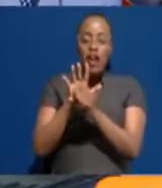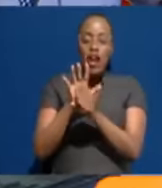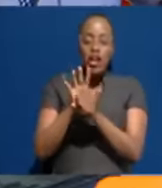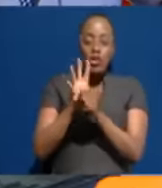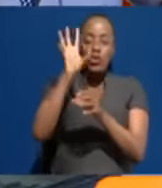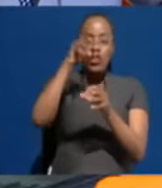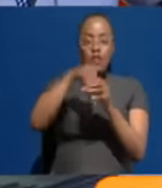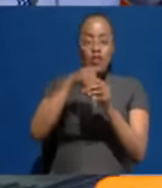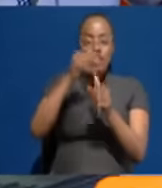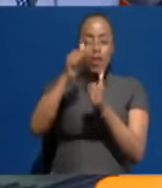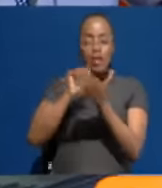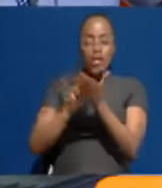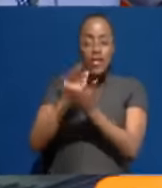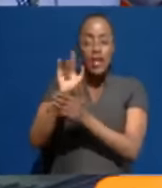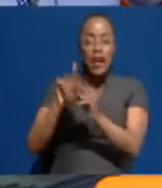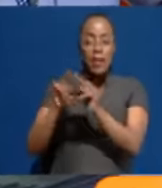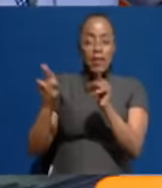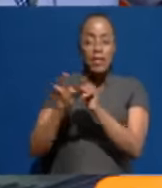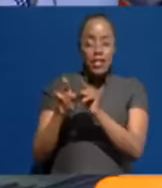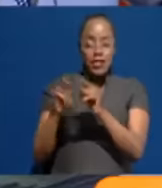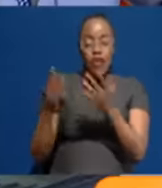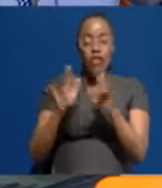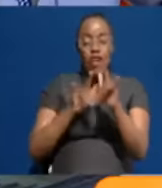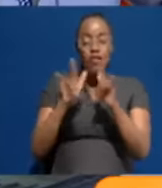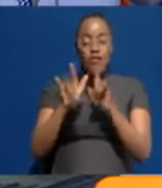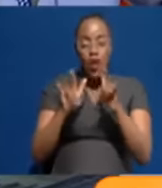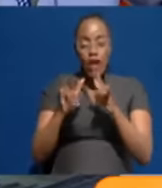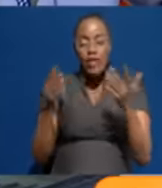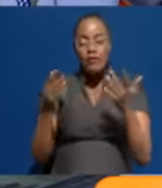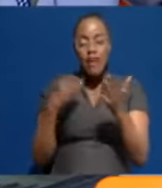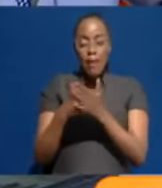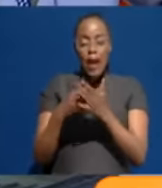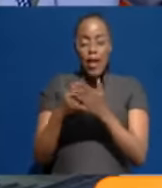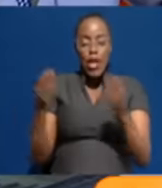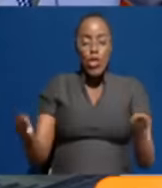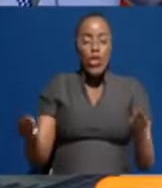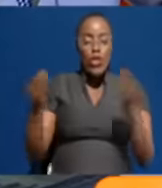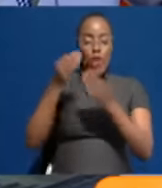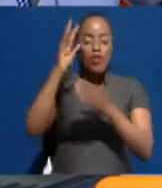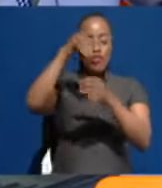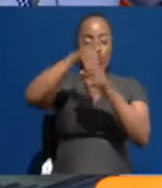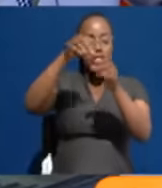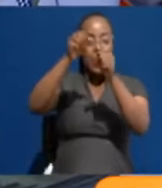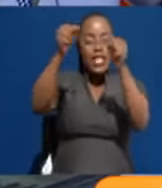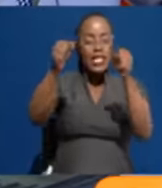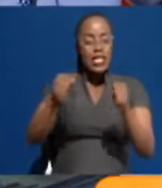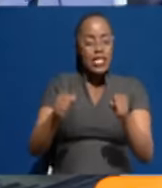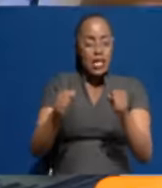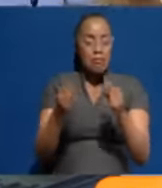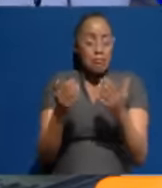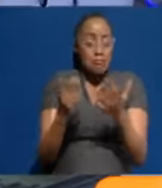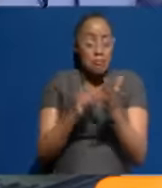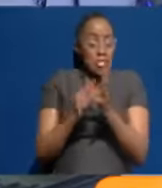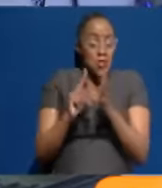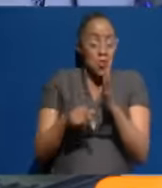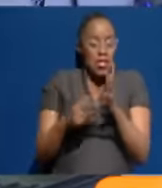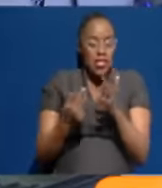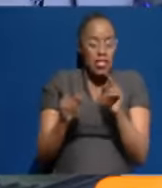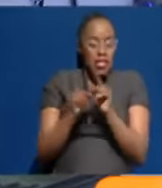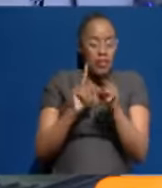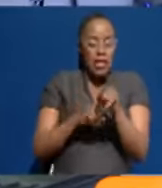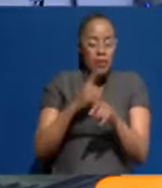investments going there. But nonetheless, it's foreign exchange that is going into their system. And again, if you look at